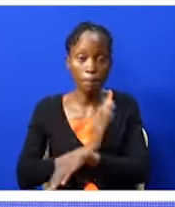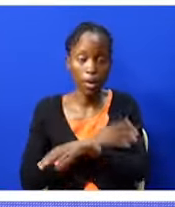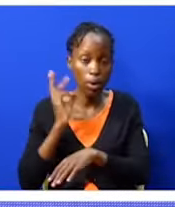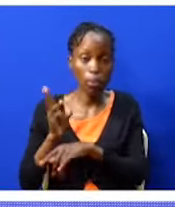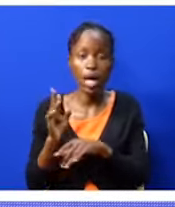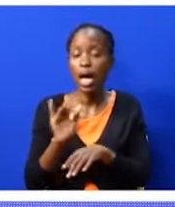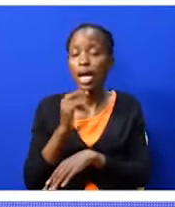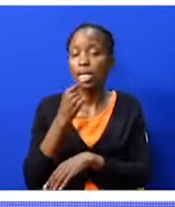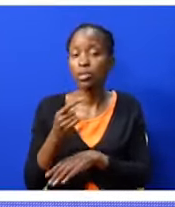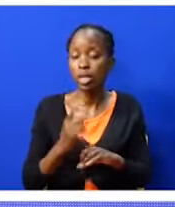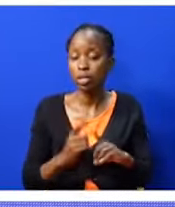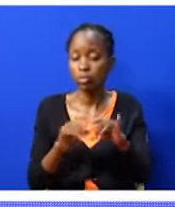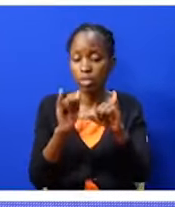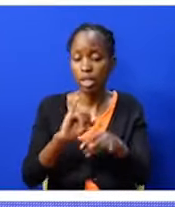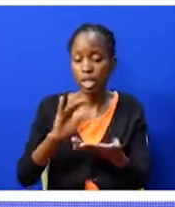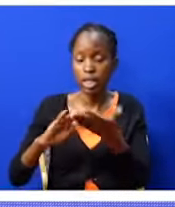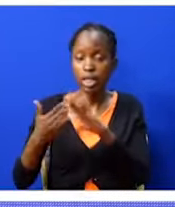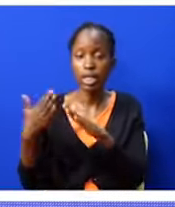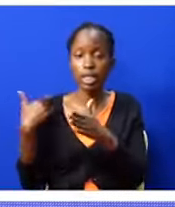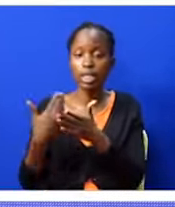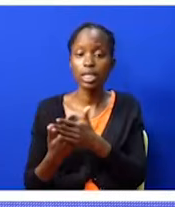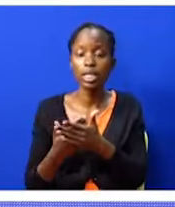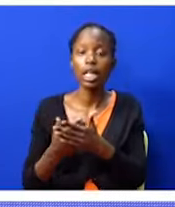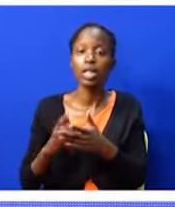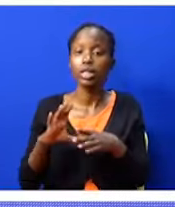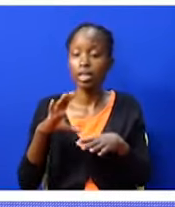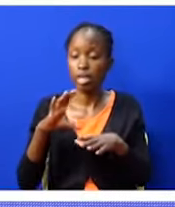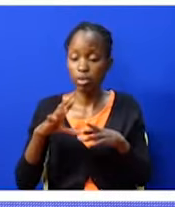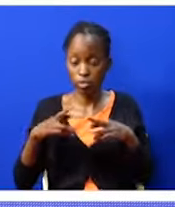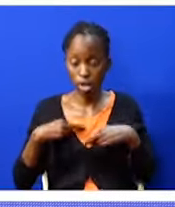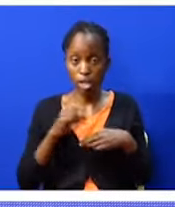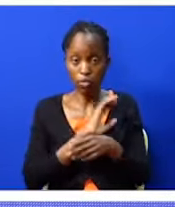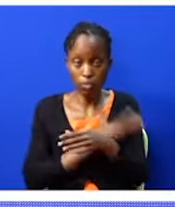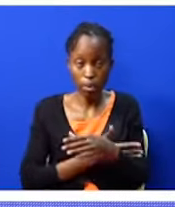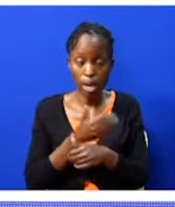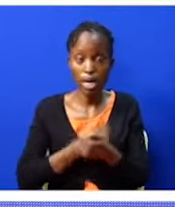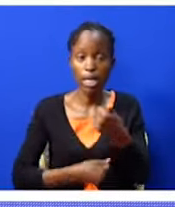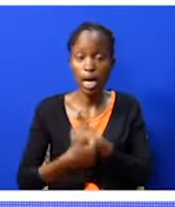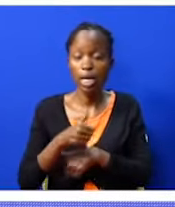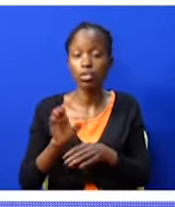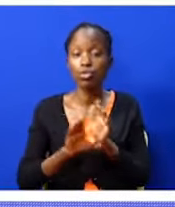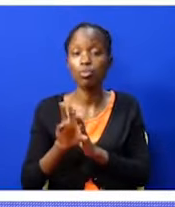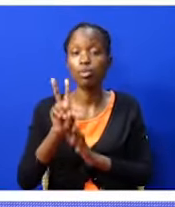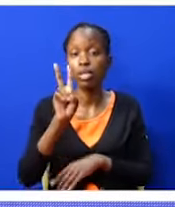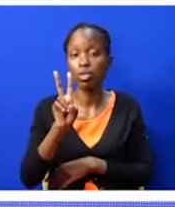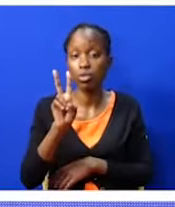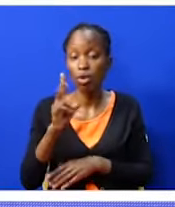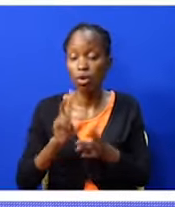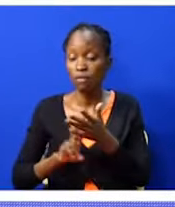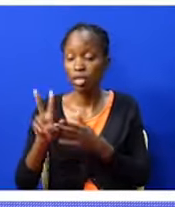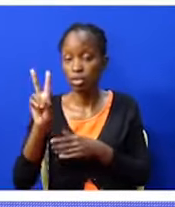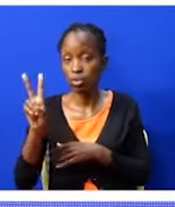in Jerusalem until they receive the power. Now, in Acts chapter 2, verse